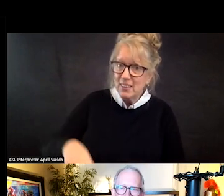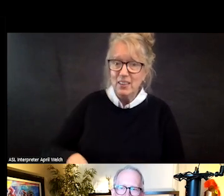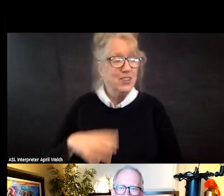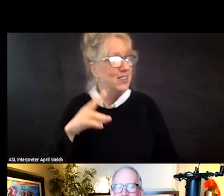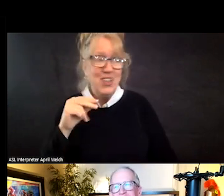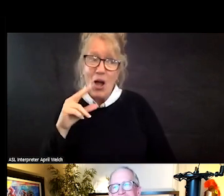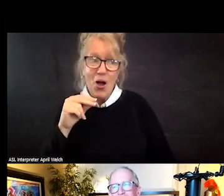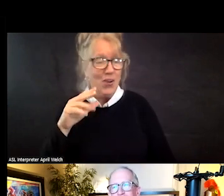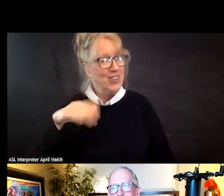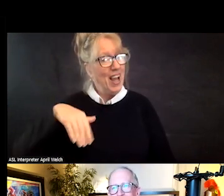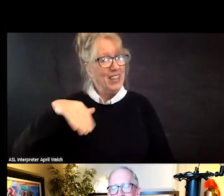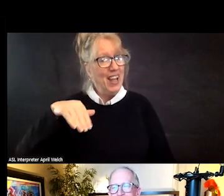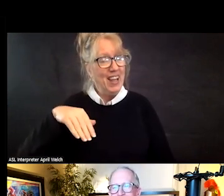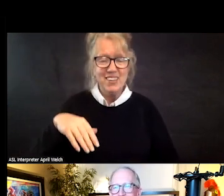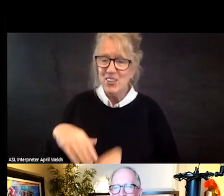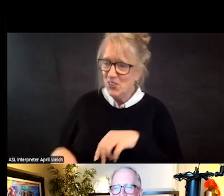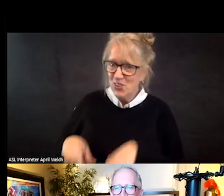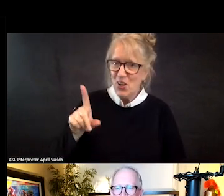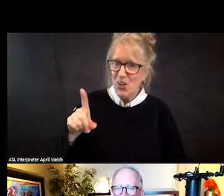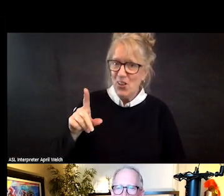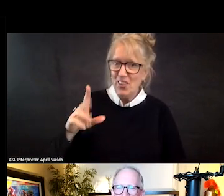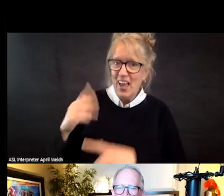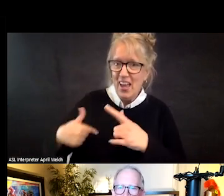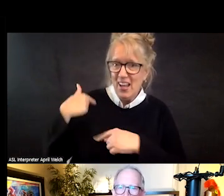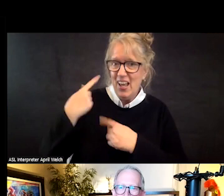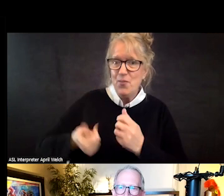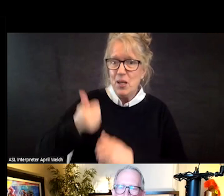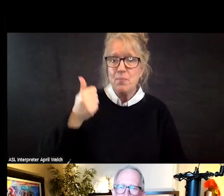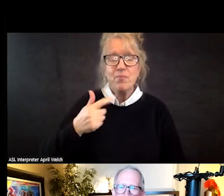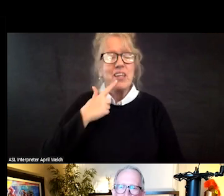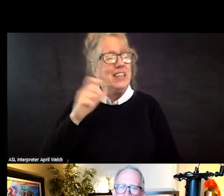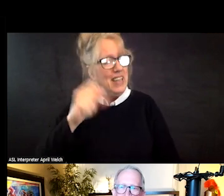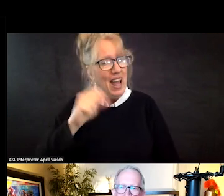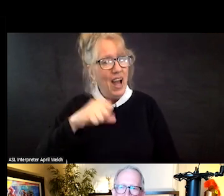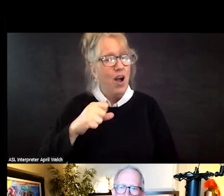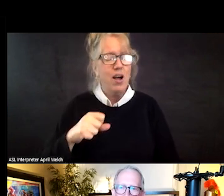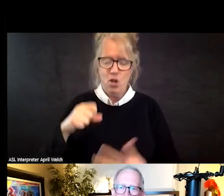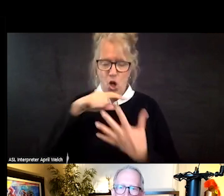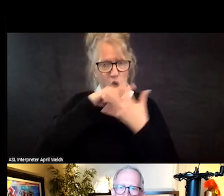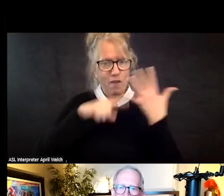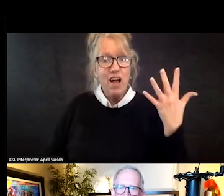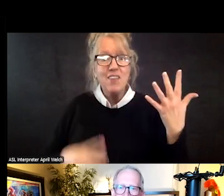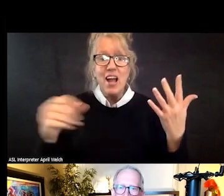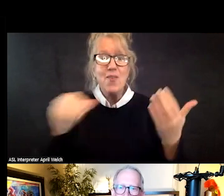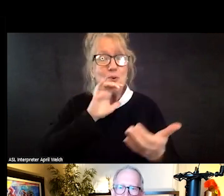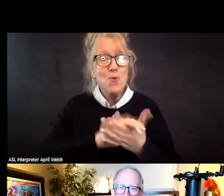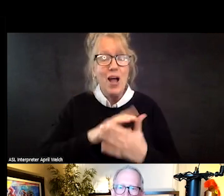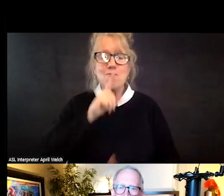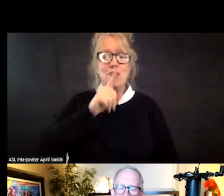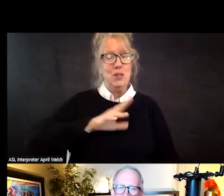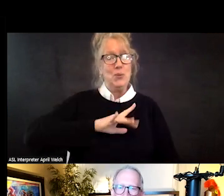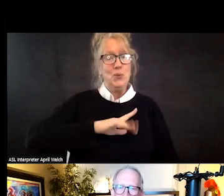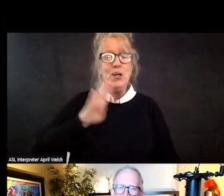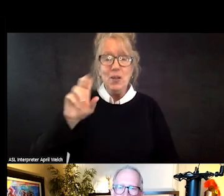not yet. So he's the only one you haven't met of the living. Yeah. It was all 5 of them and their wives. It was pretty cool. We're in the Bush